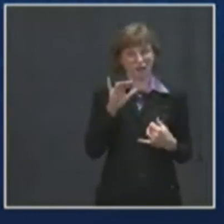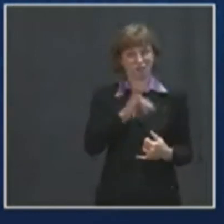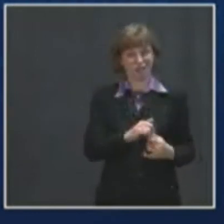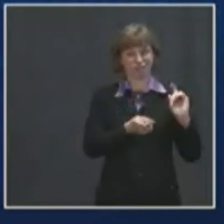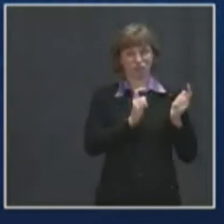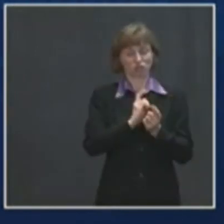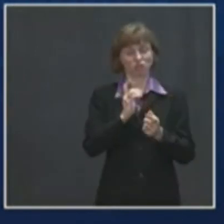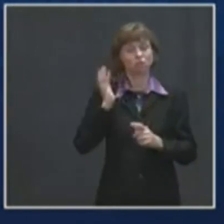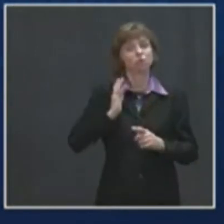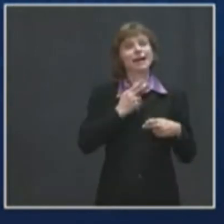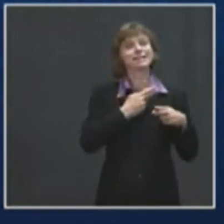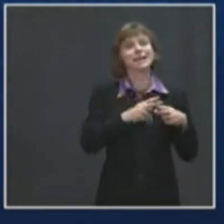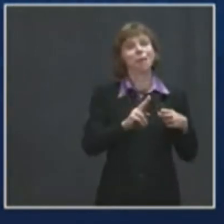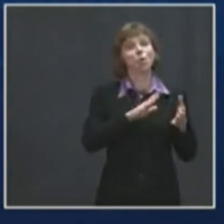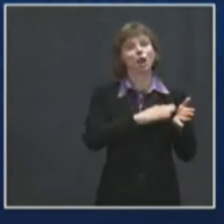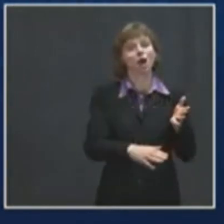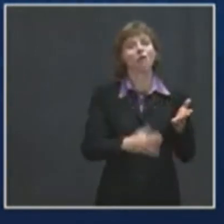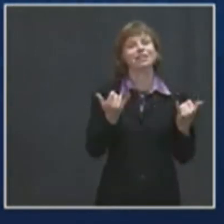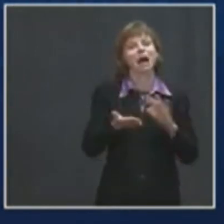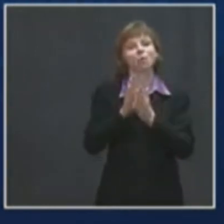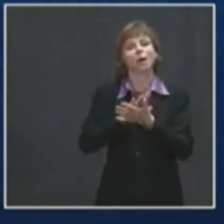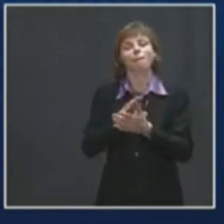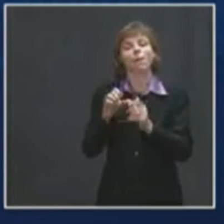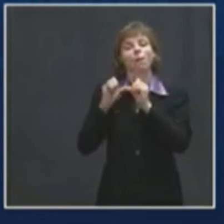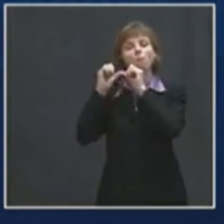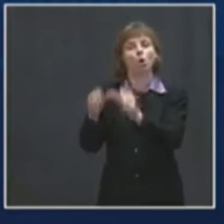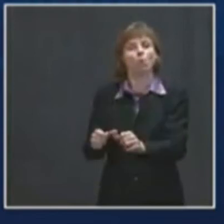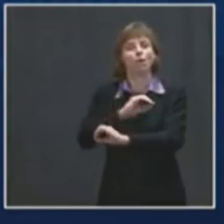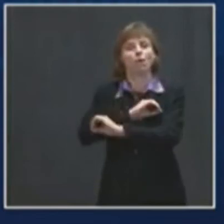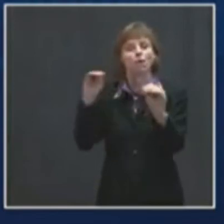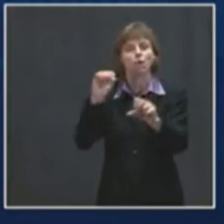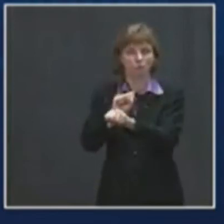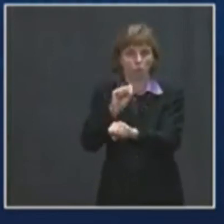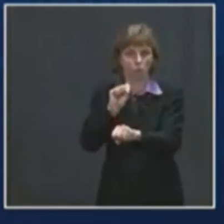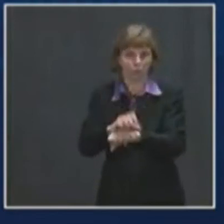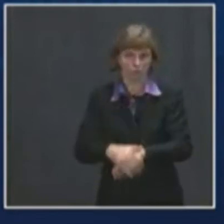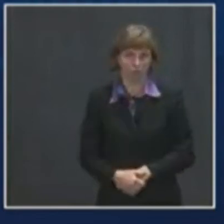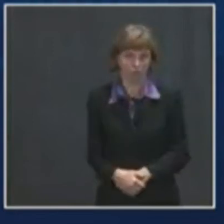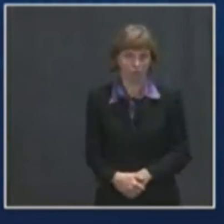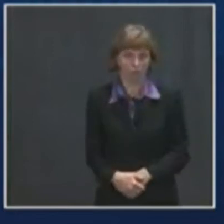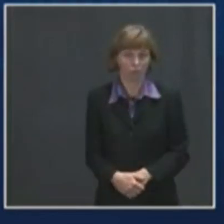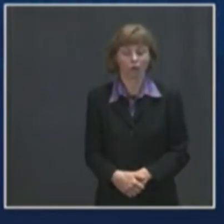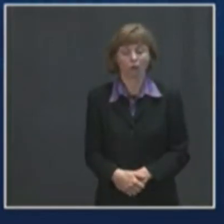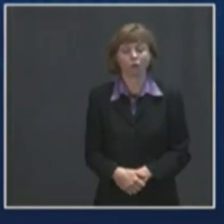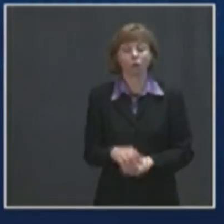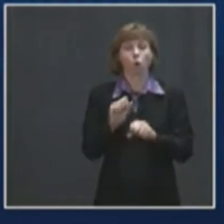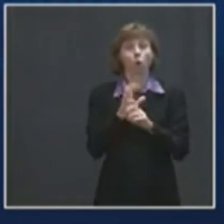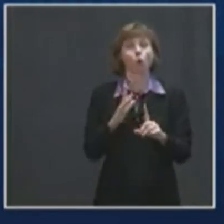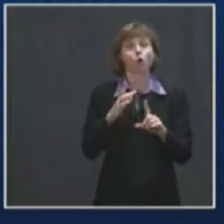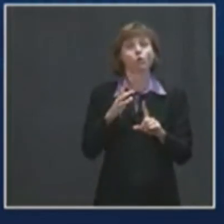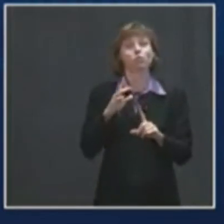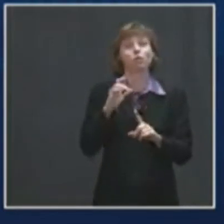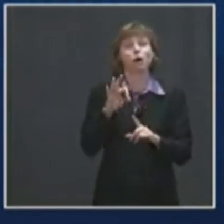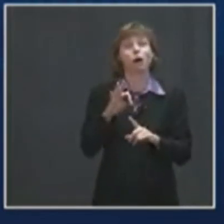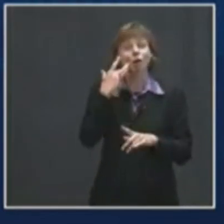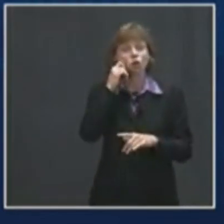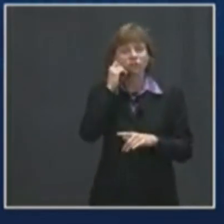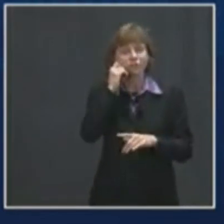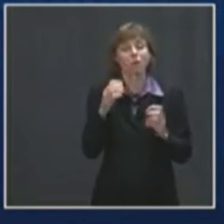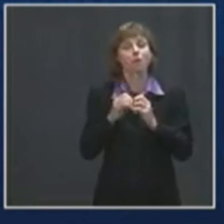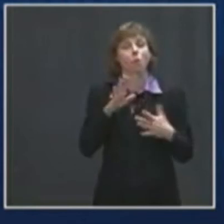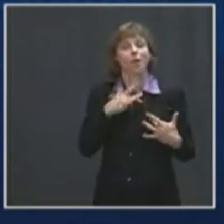temporary layoffs to permanent unemployment. Workers of color have been more likely to lose their jobs than white workers.